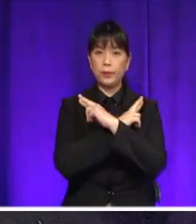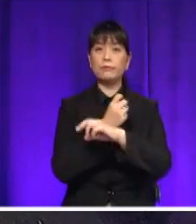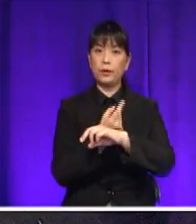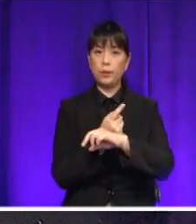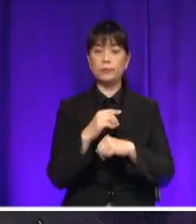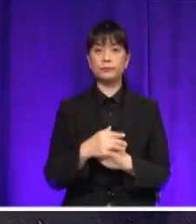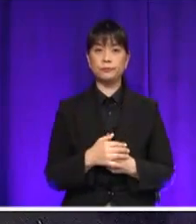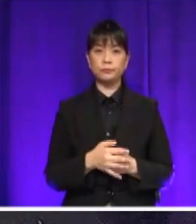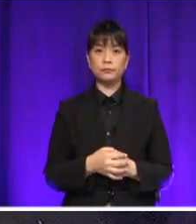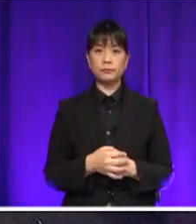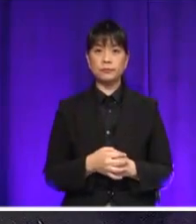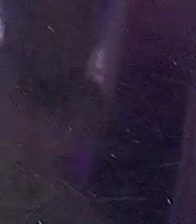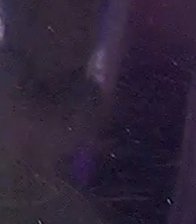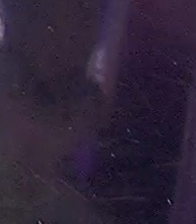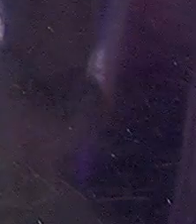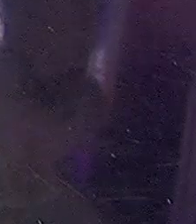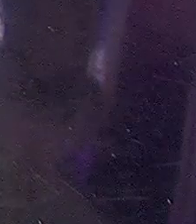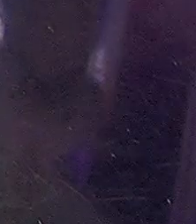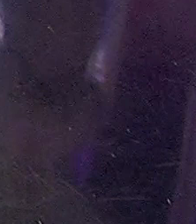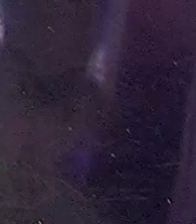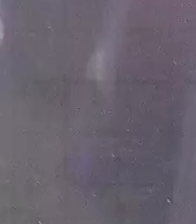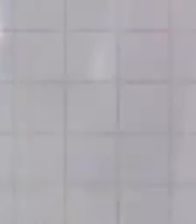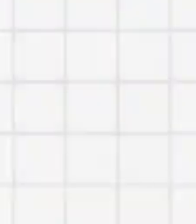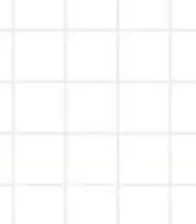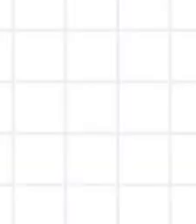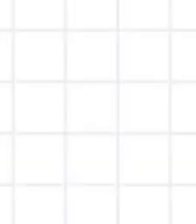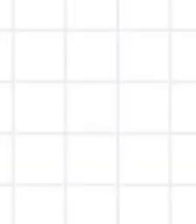guys after this on DidikTV KPM.